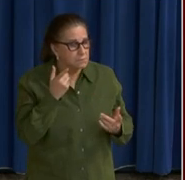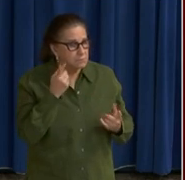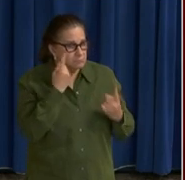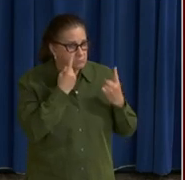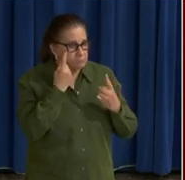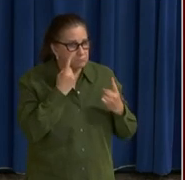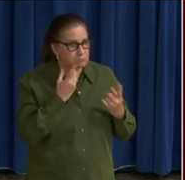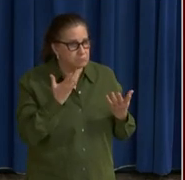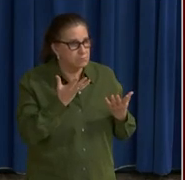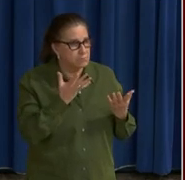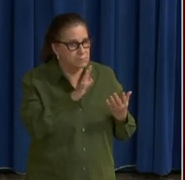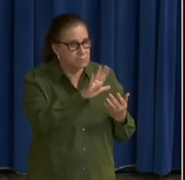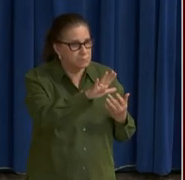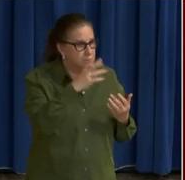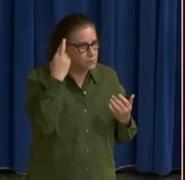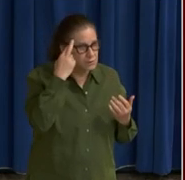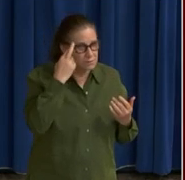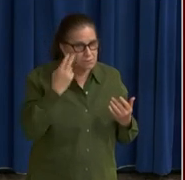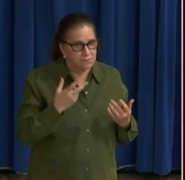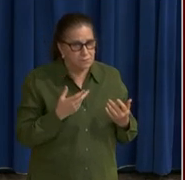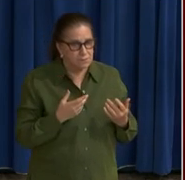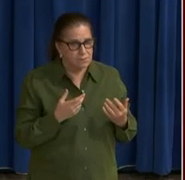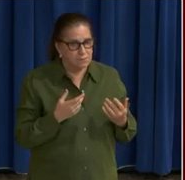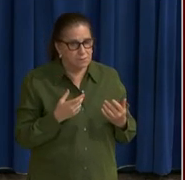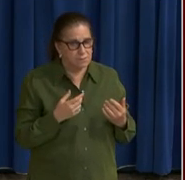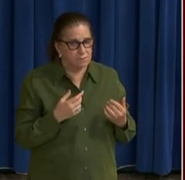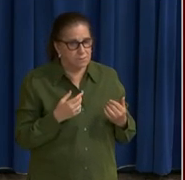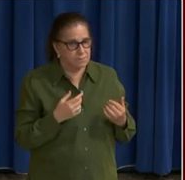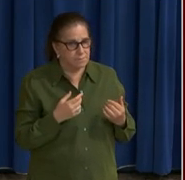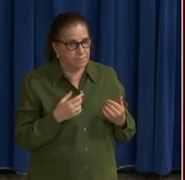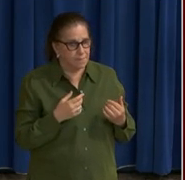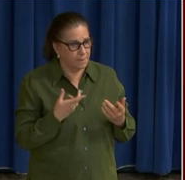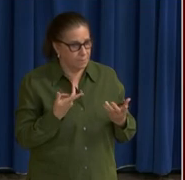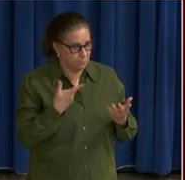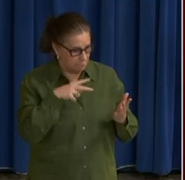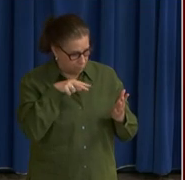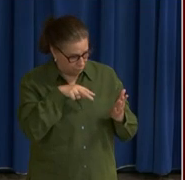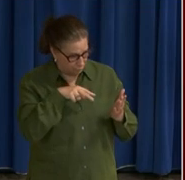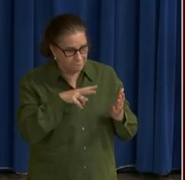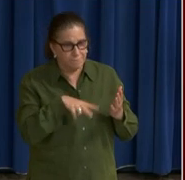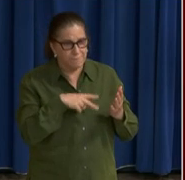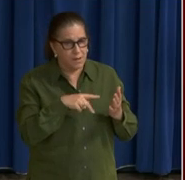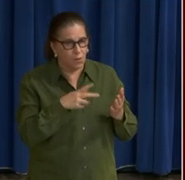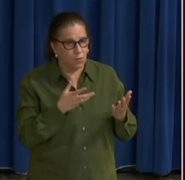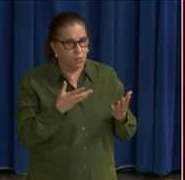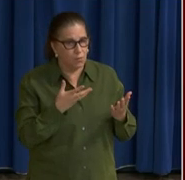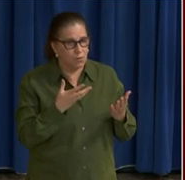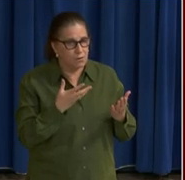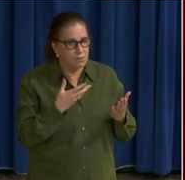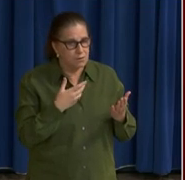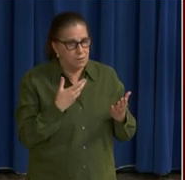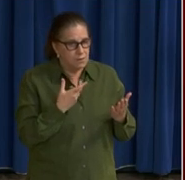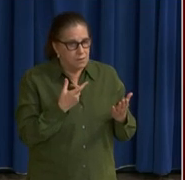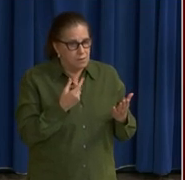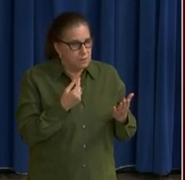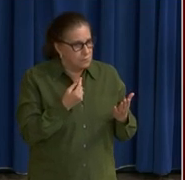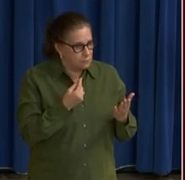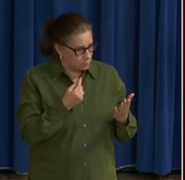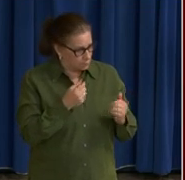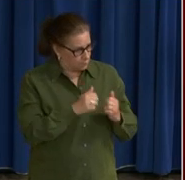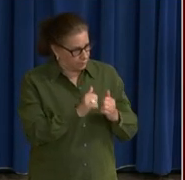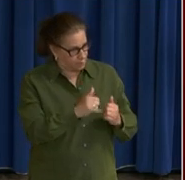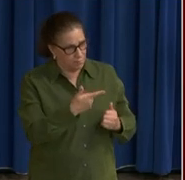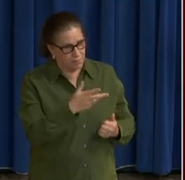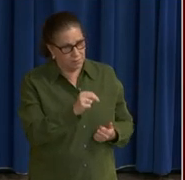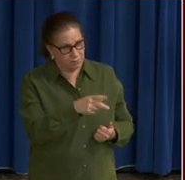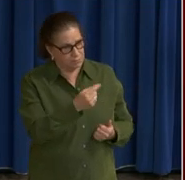Do police have any indication based on the video of what Kay might have been trying to do with the weapon? The officer did provide a statement,